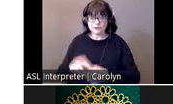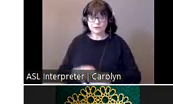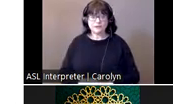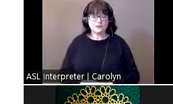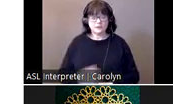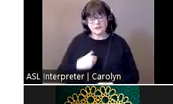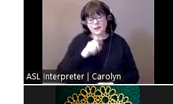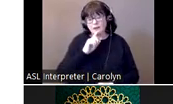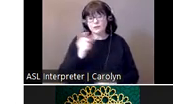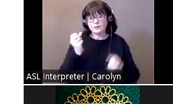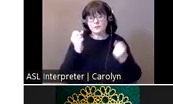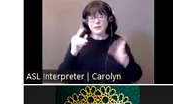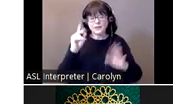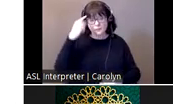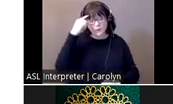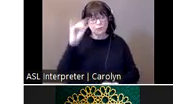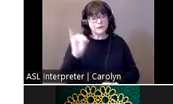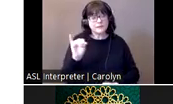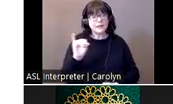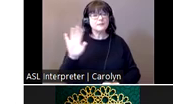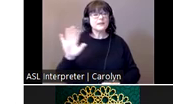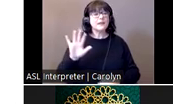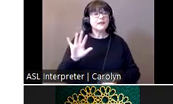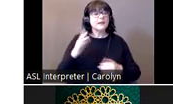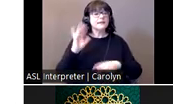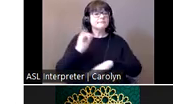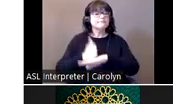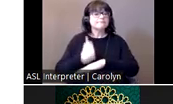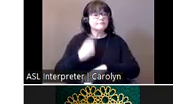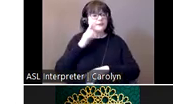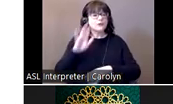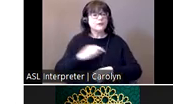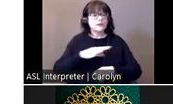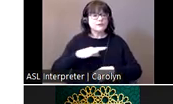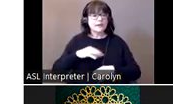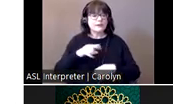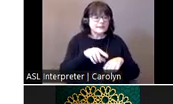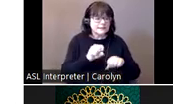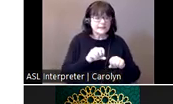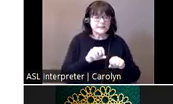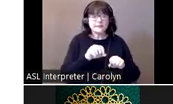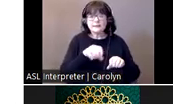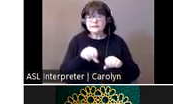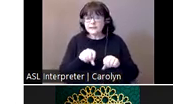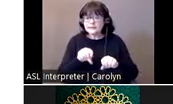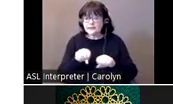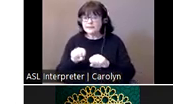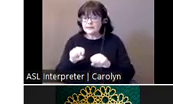obviously micro-credentials that they've created for their staff and their employees that can be bundled together to get additional in-house